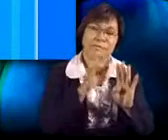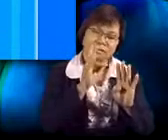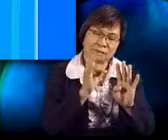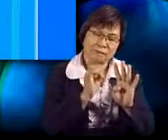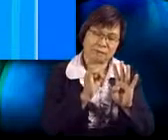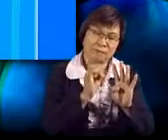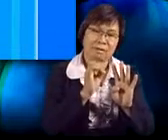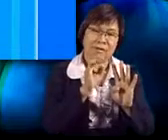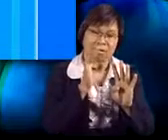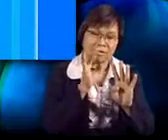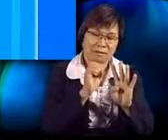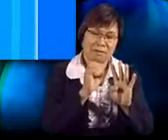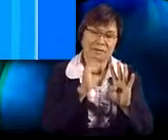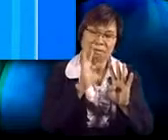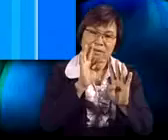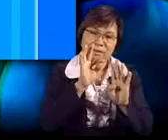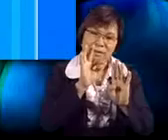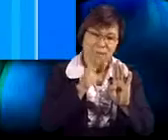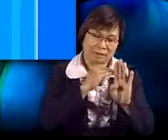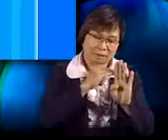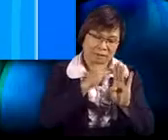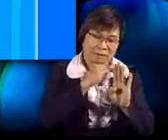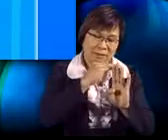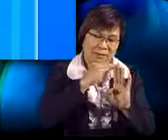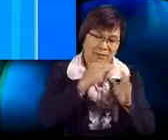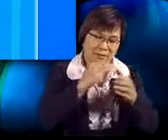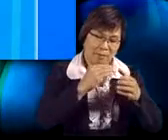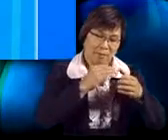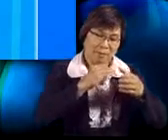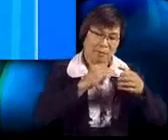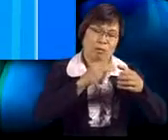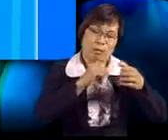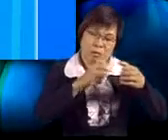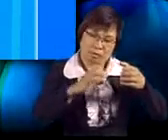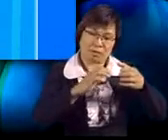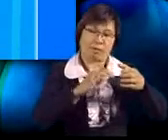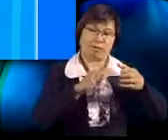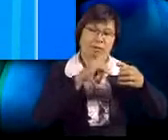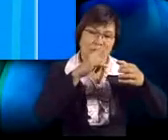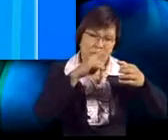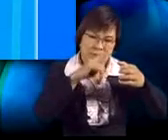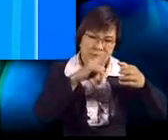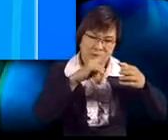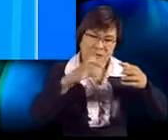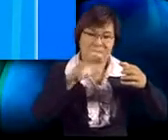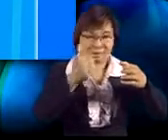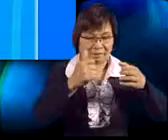70, 80, 90, 100,